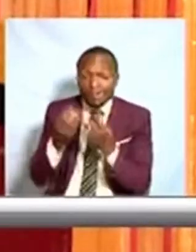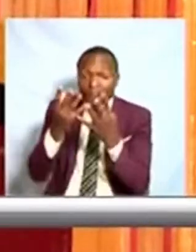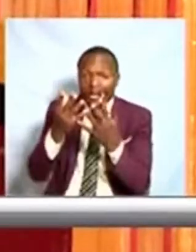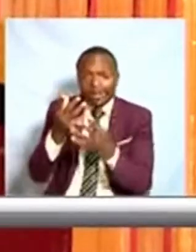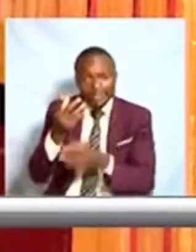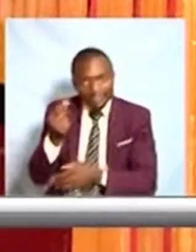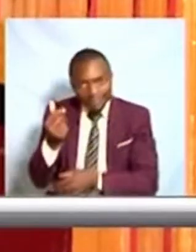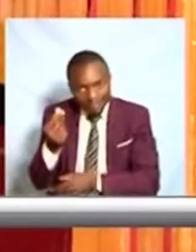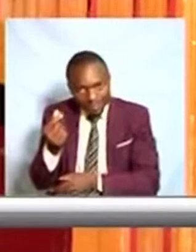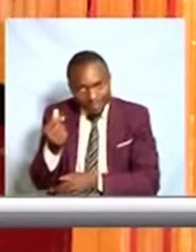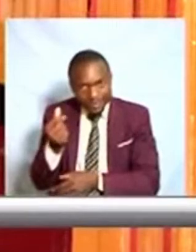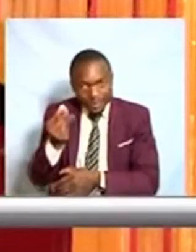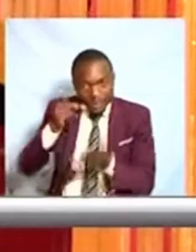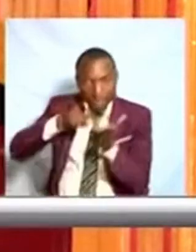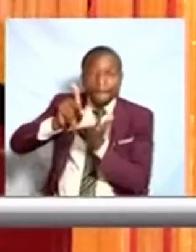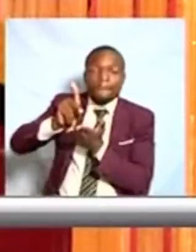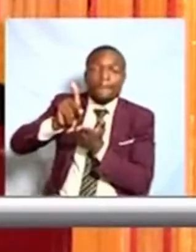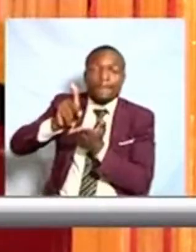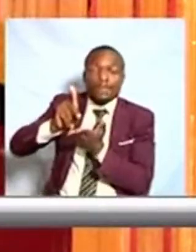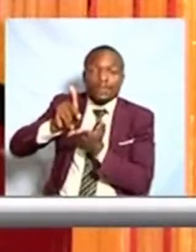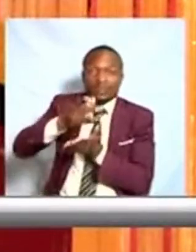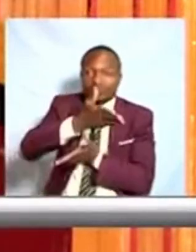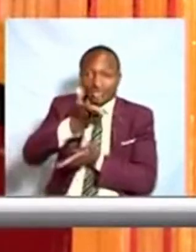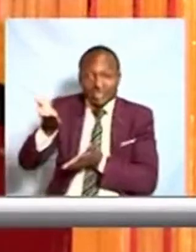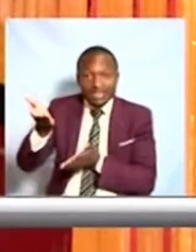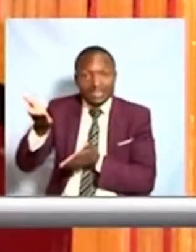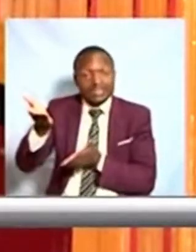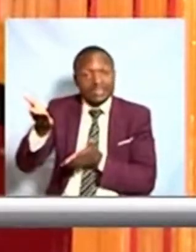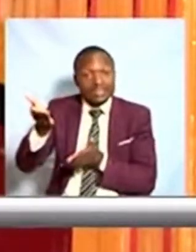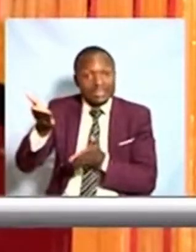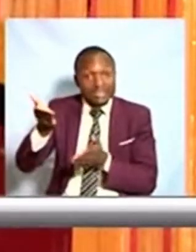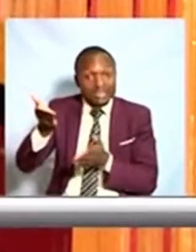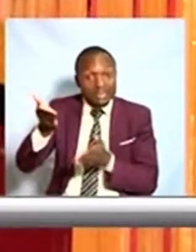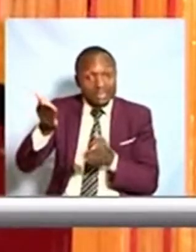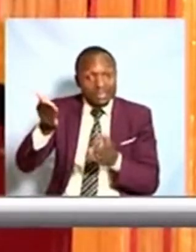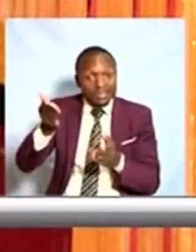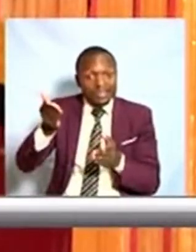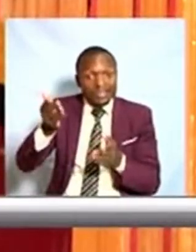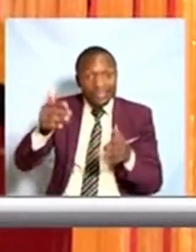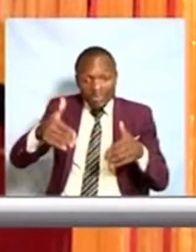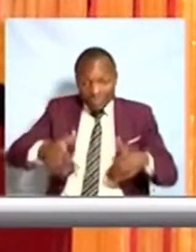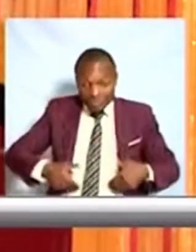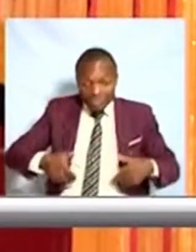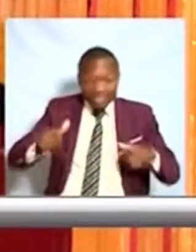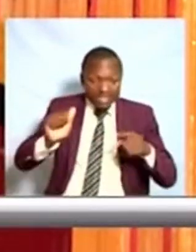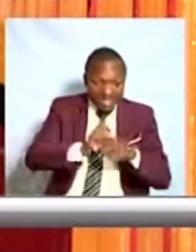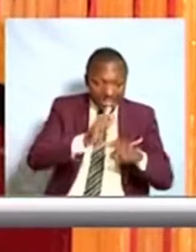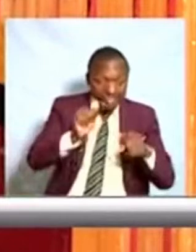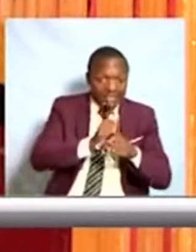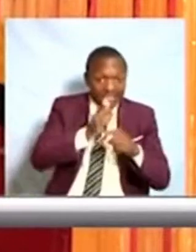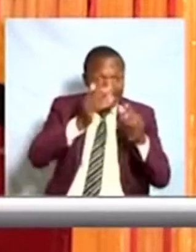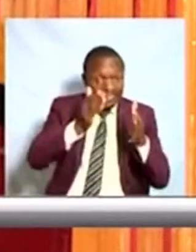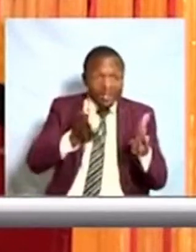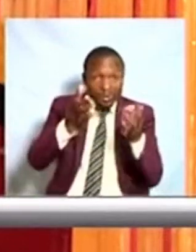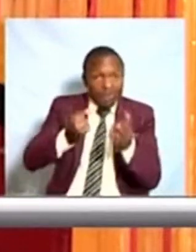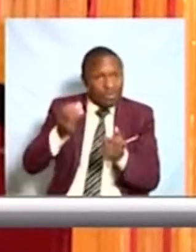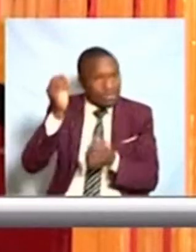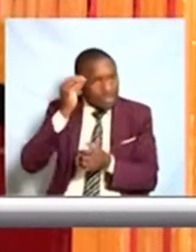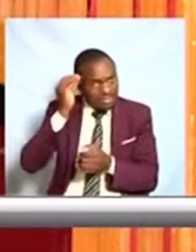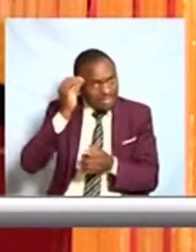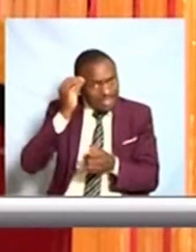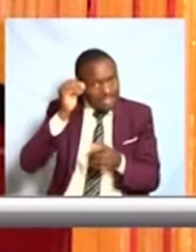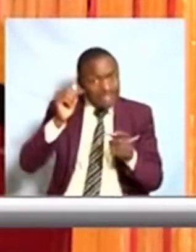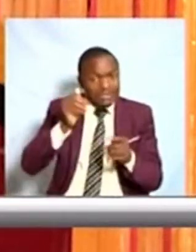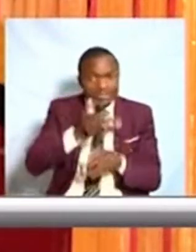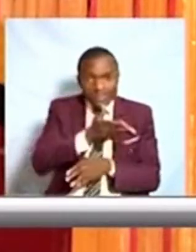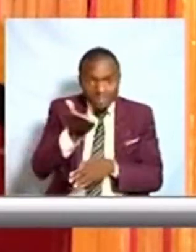money is it that you pay for these interns? Because we want to know exactly the amounts that these interns